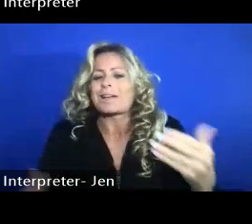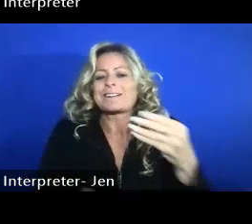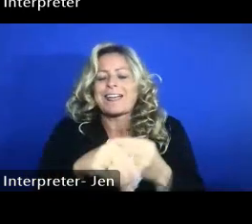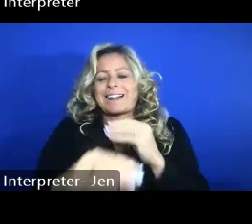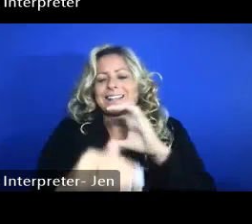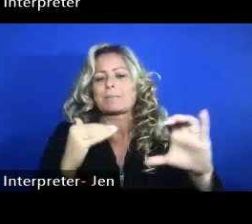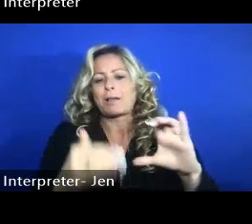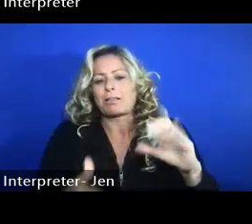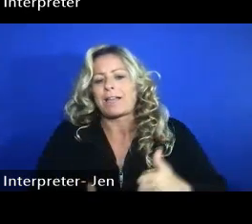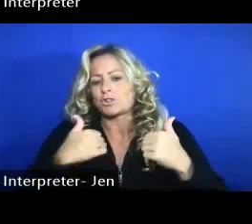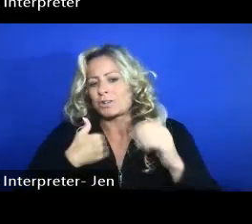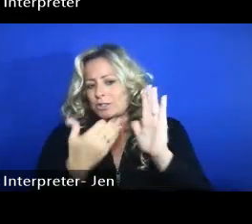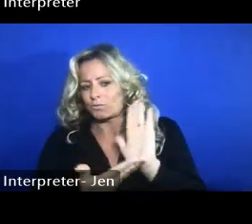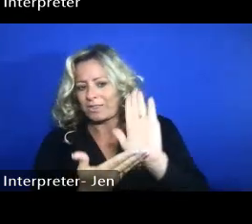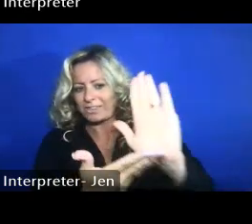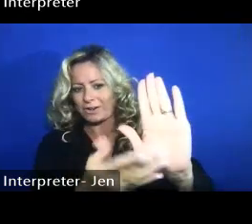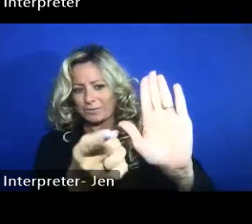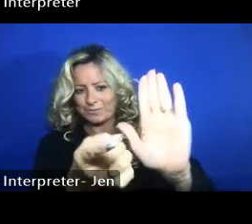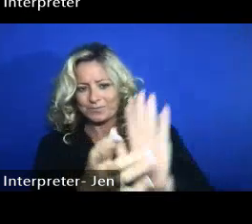right here.